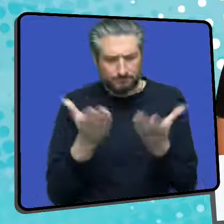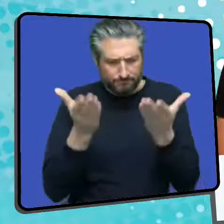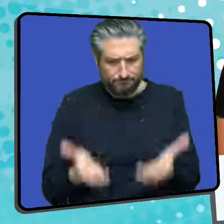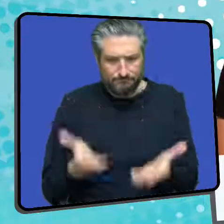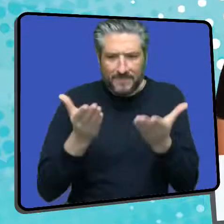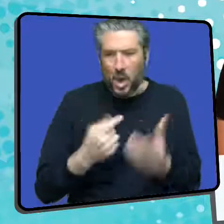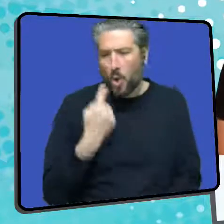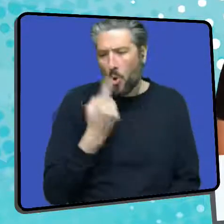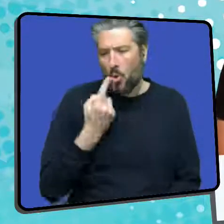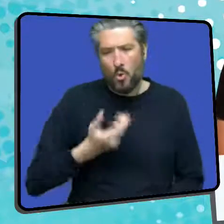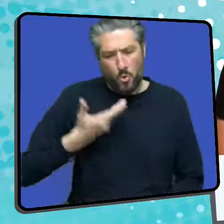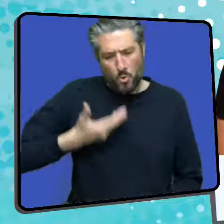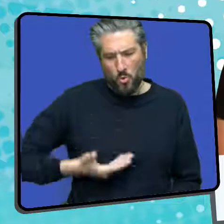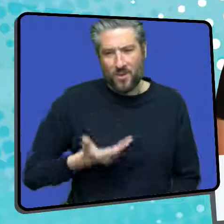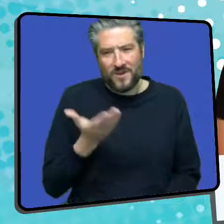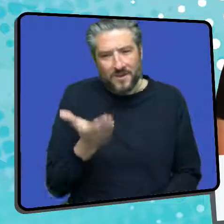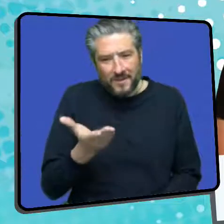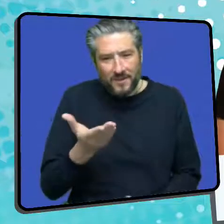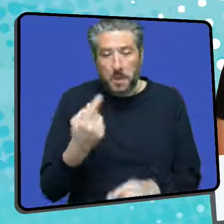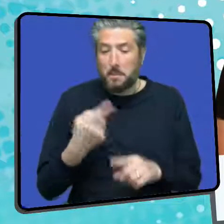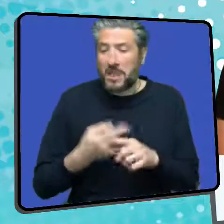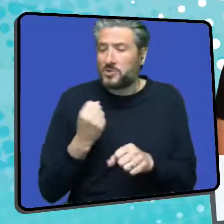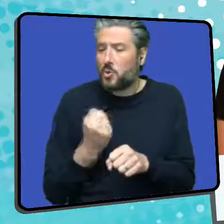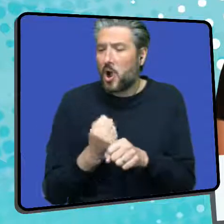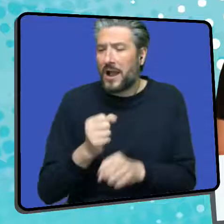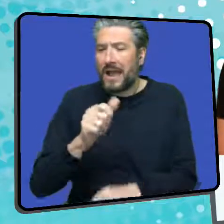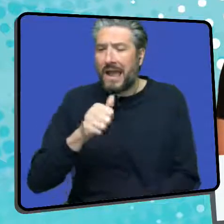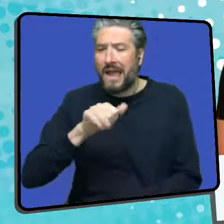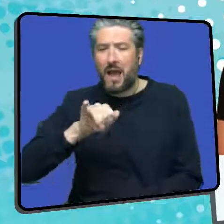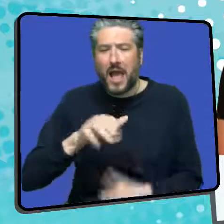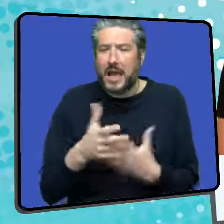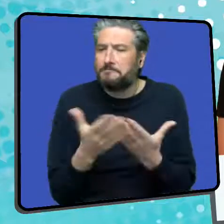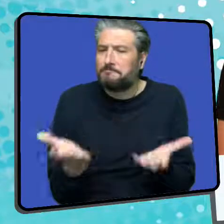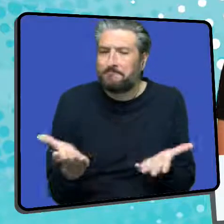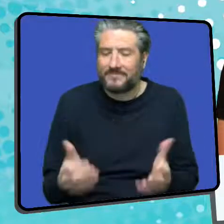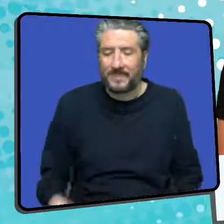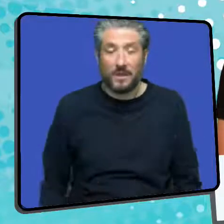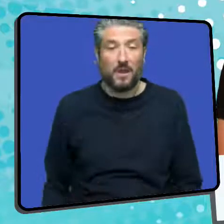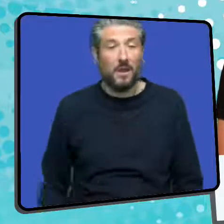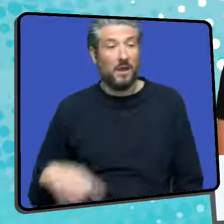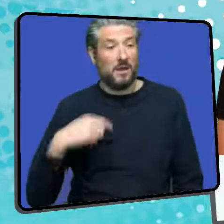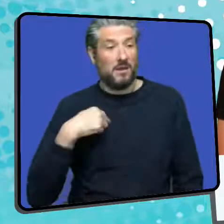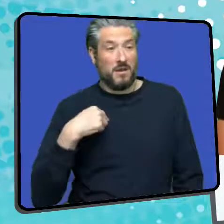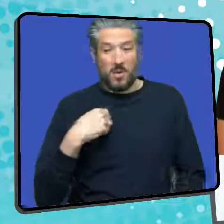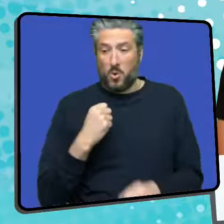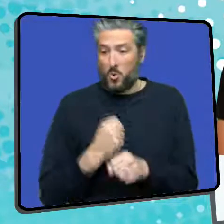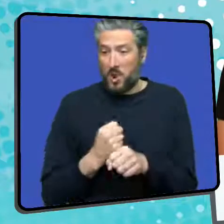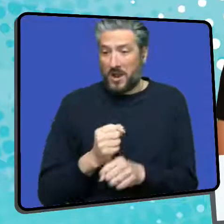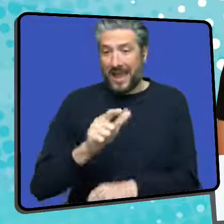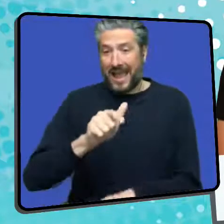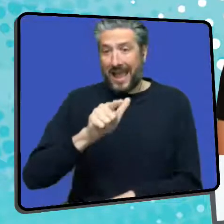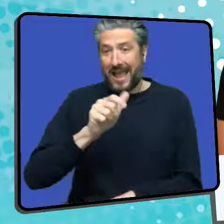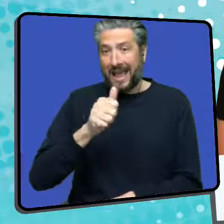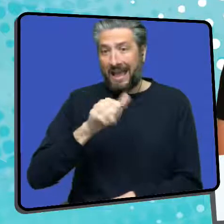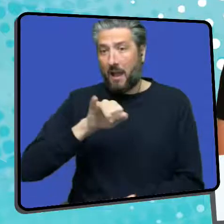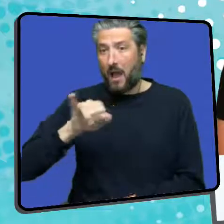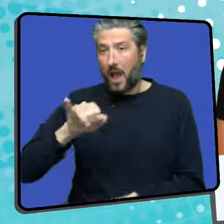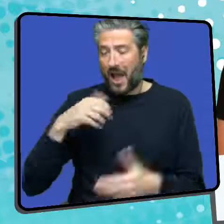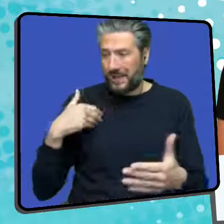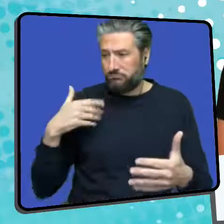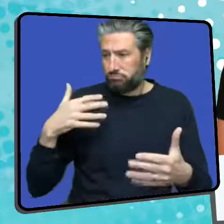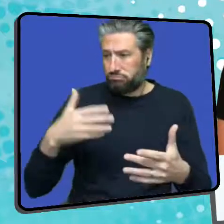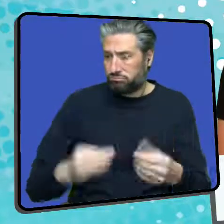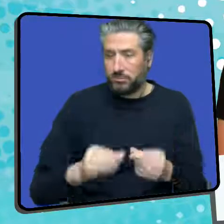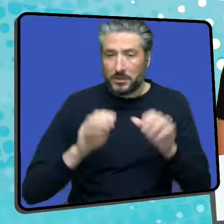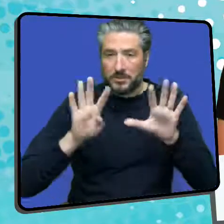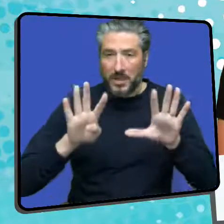space. So I'm Willem Meints. I've been doing AI for quite a long time, 9 years now. Back in the day, it